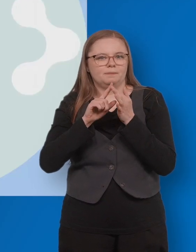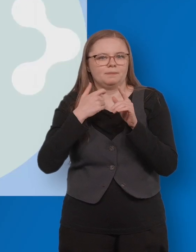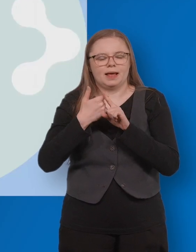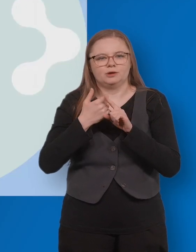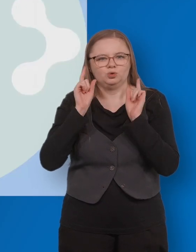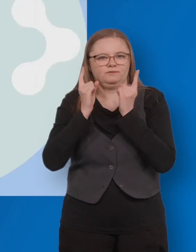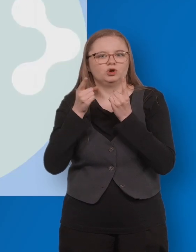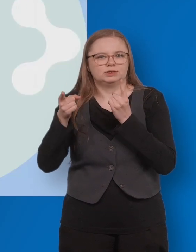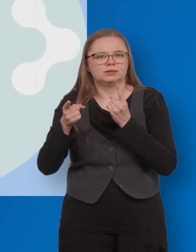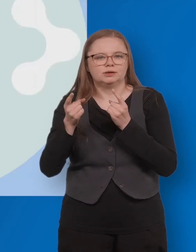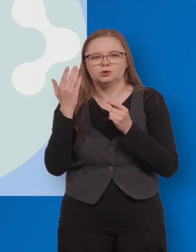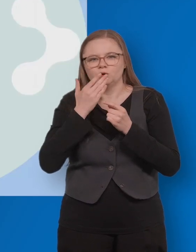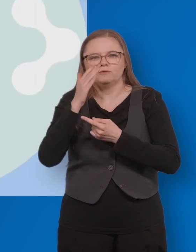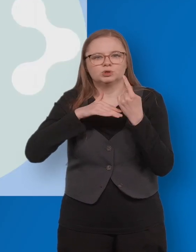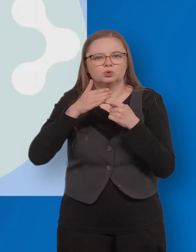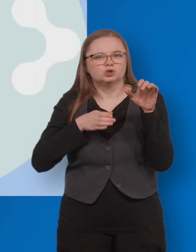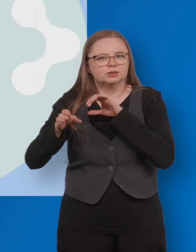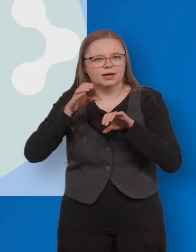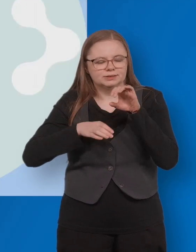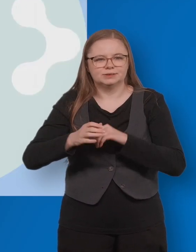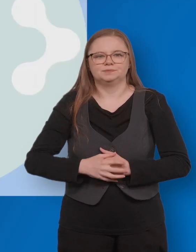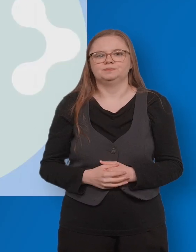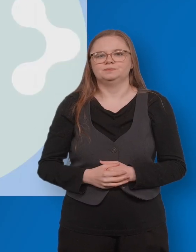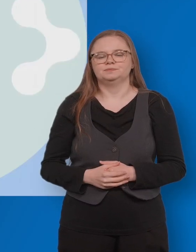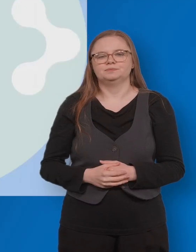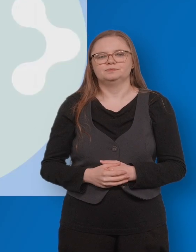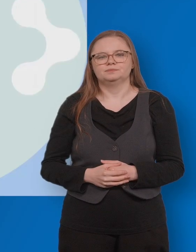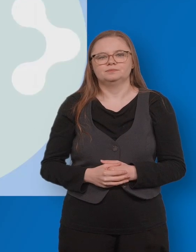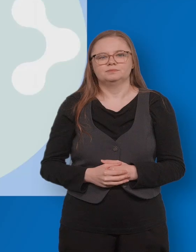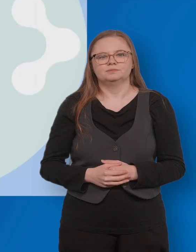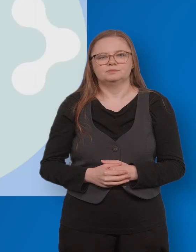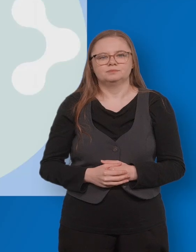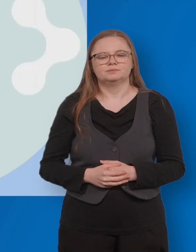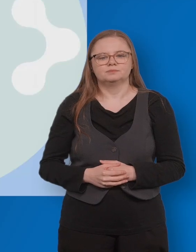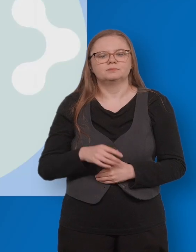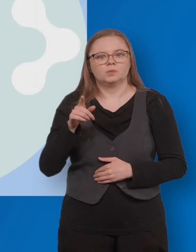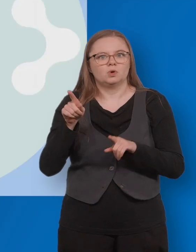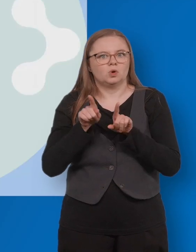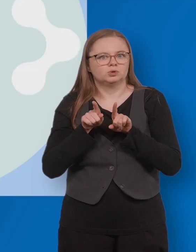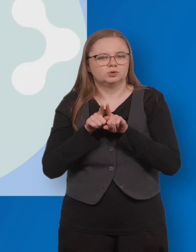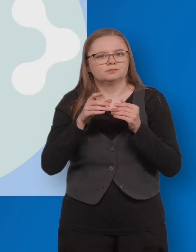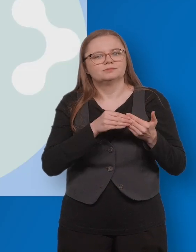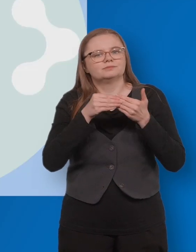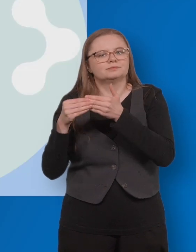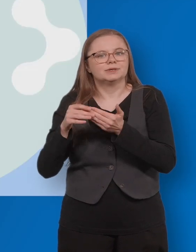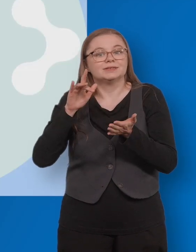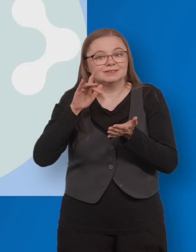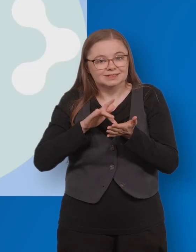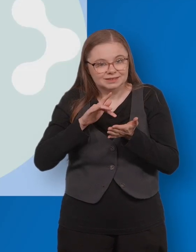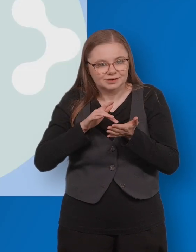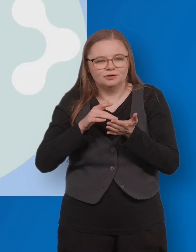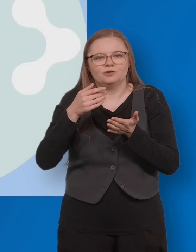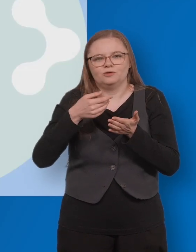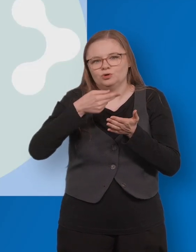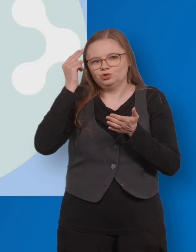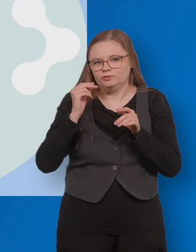Sciences. But importantly, she's also the lead for the Centre for